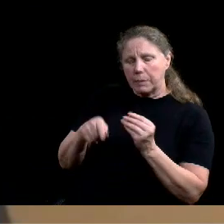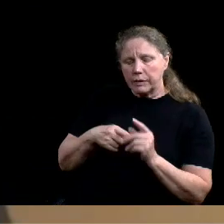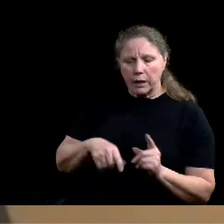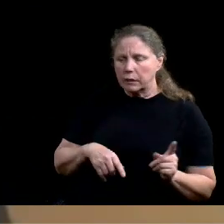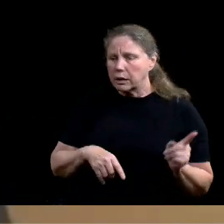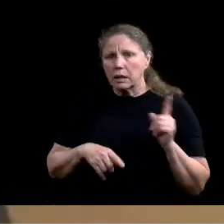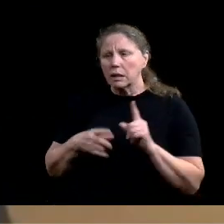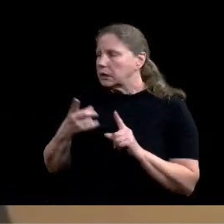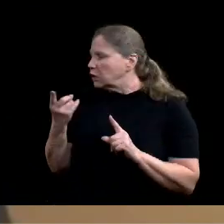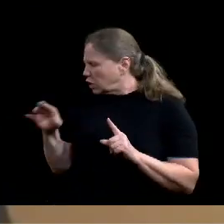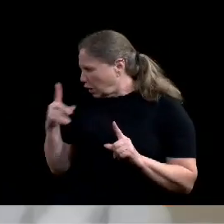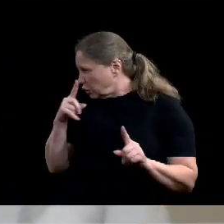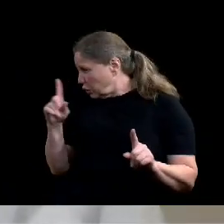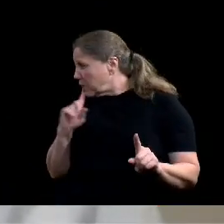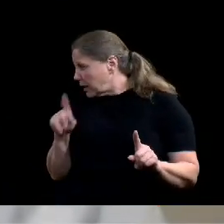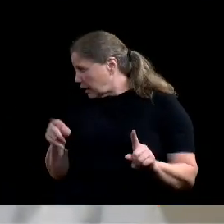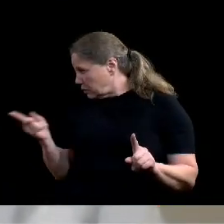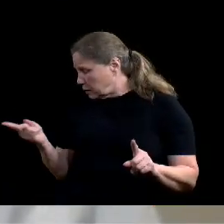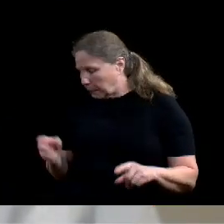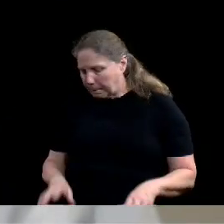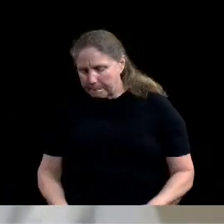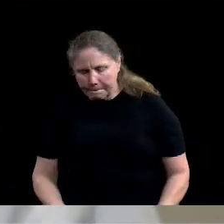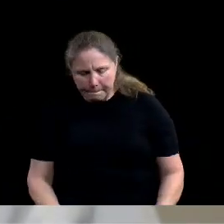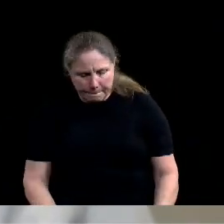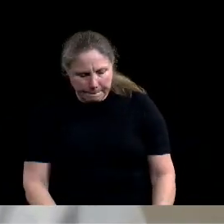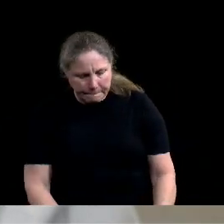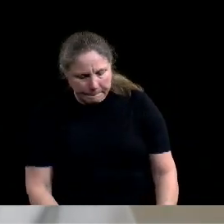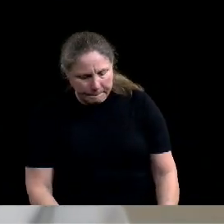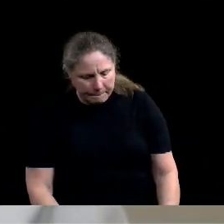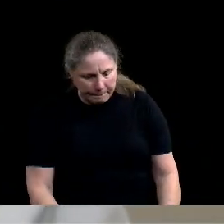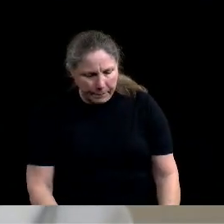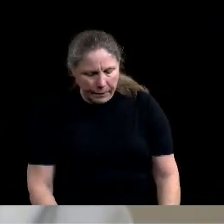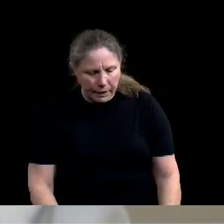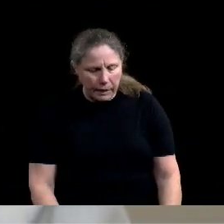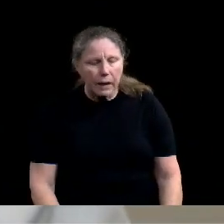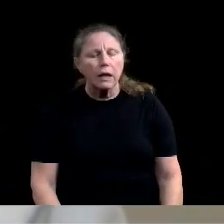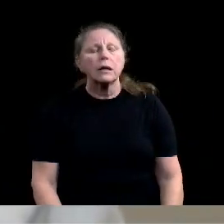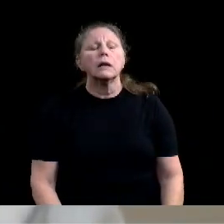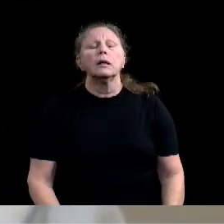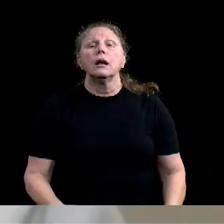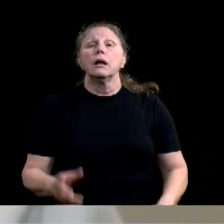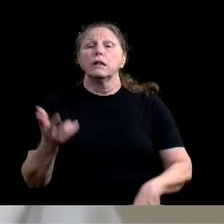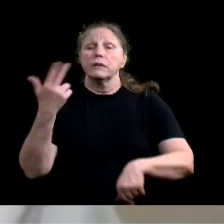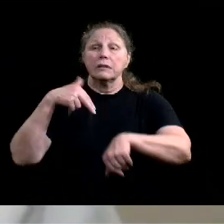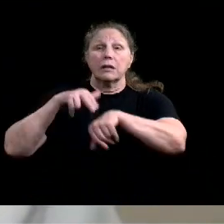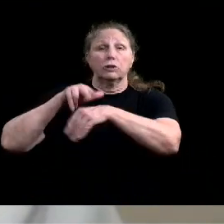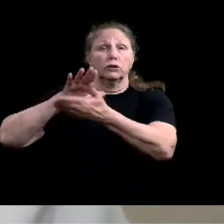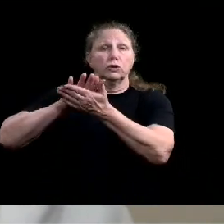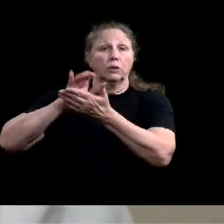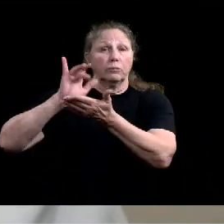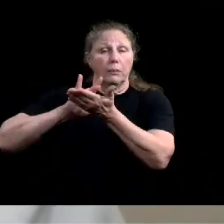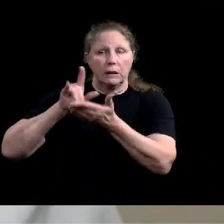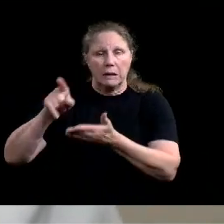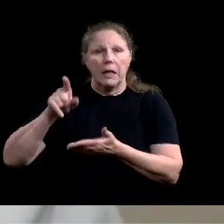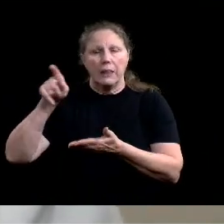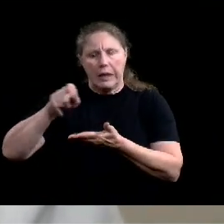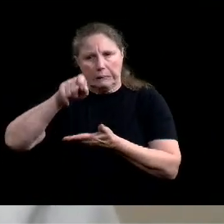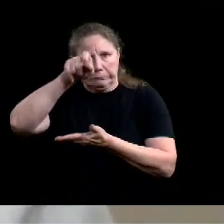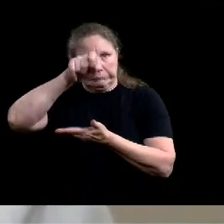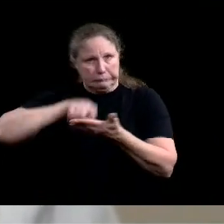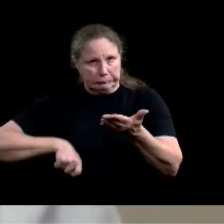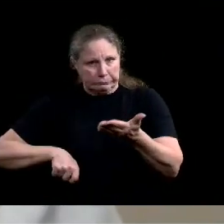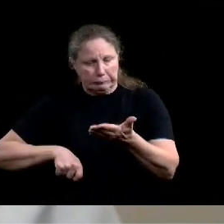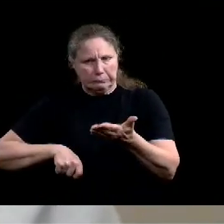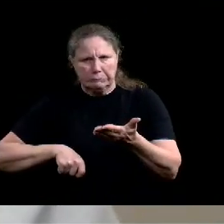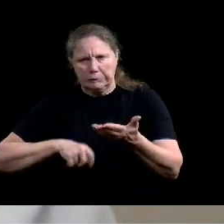So National Academy of Medicine wrote a brief on this. They reviewed the best